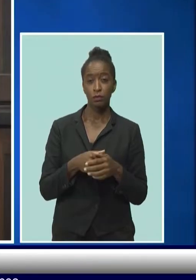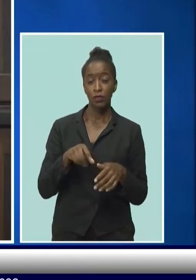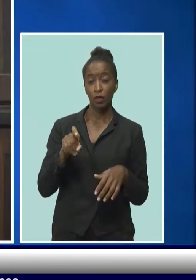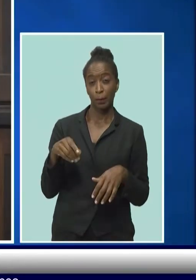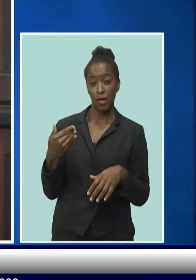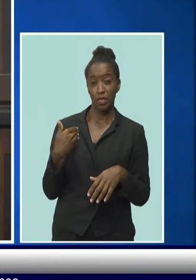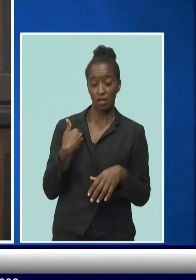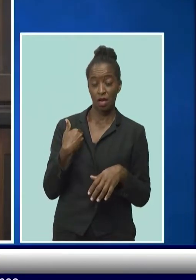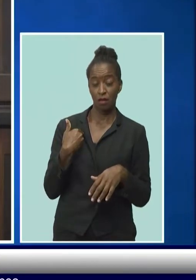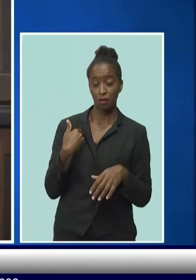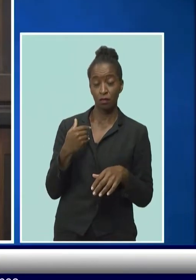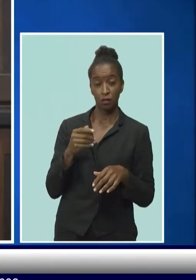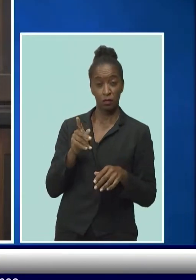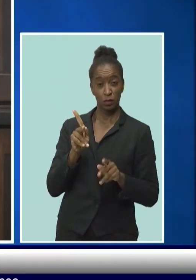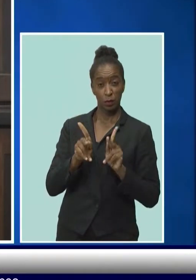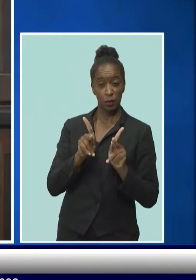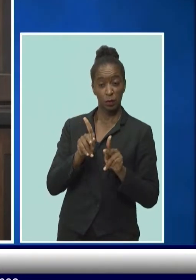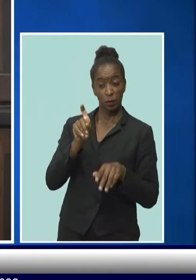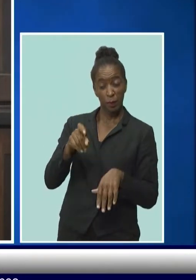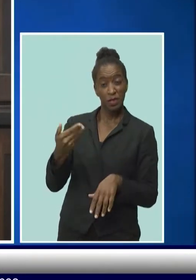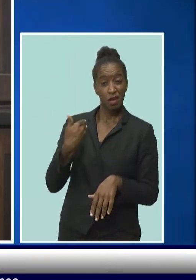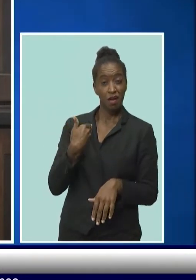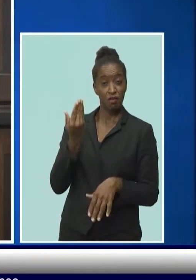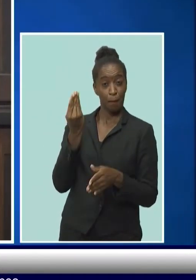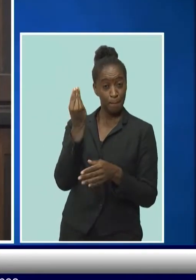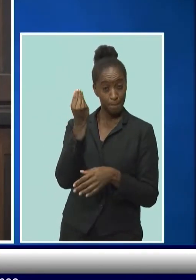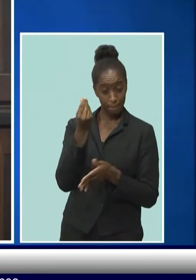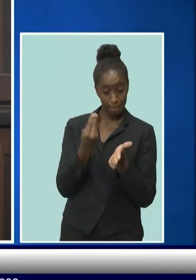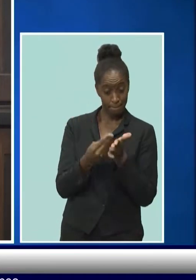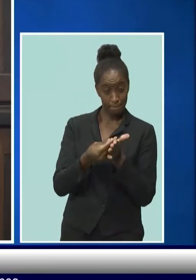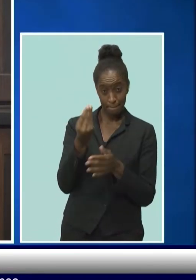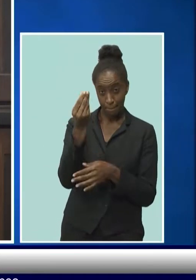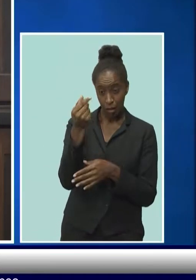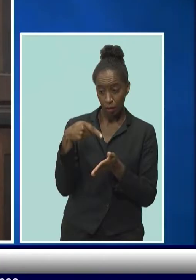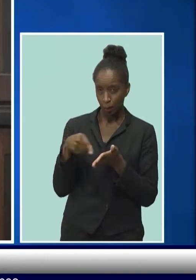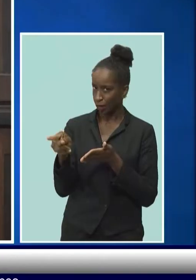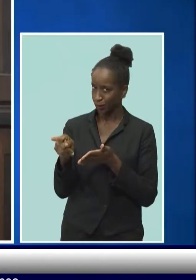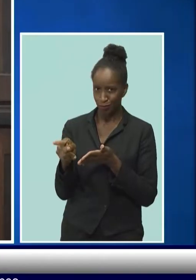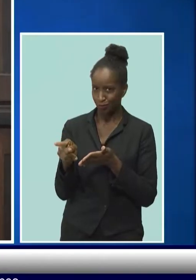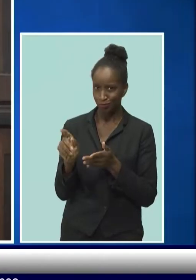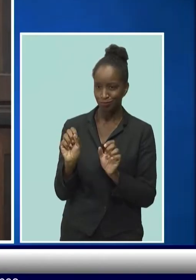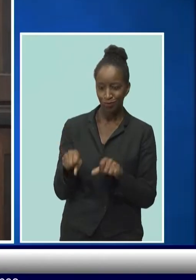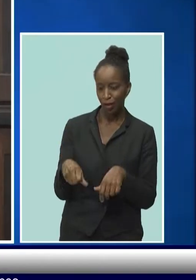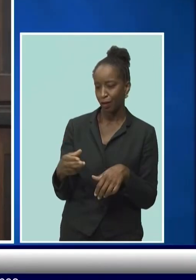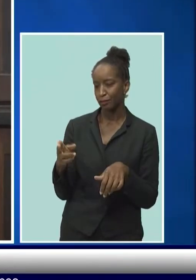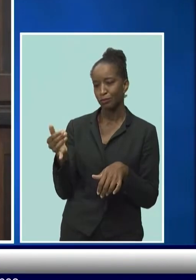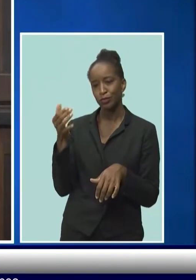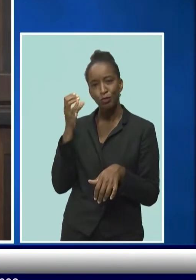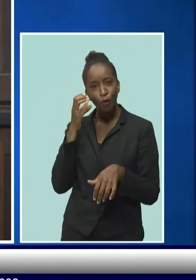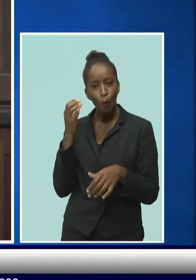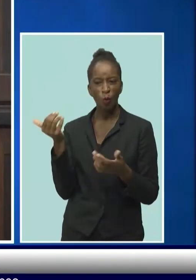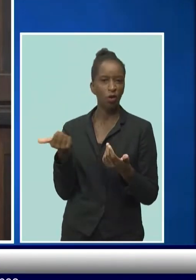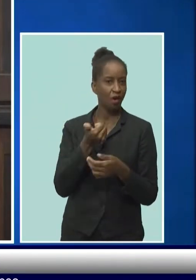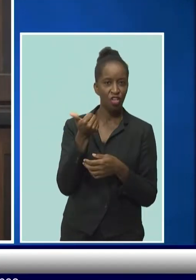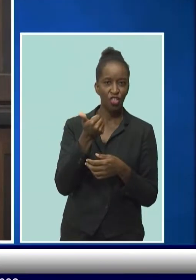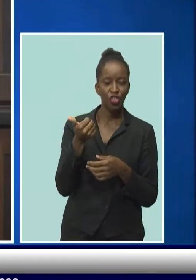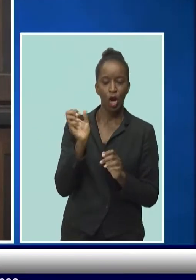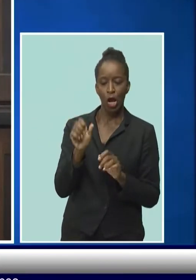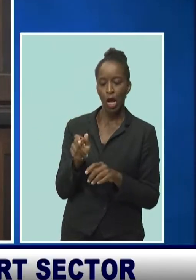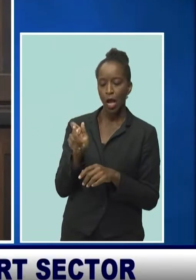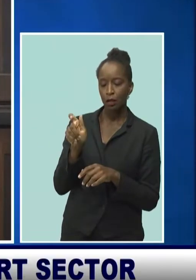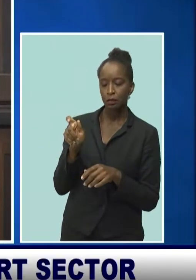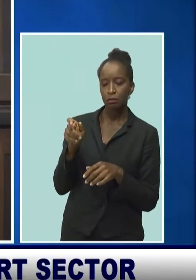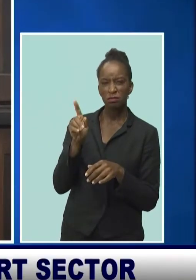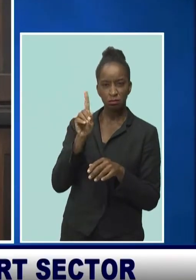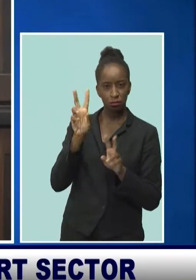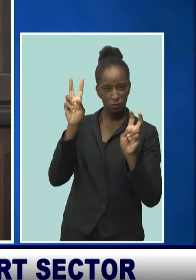system, which allows commuters to feel more comfortable traveling and using our buses, but we have to look at things like